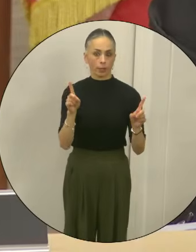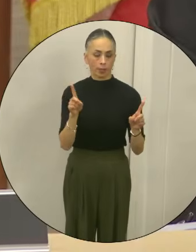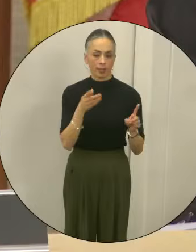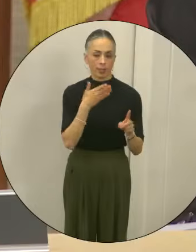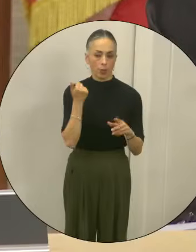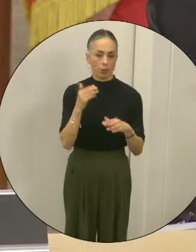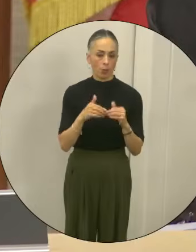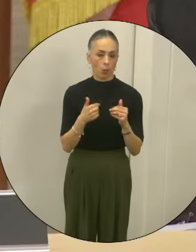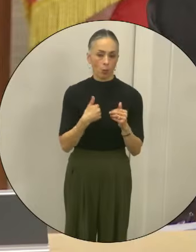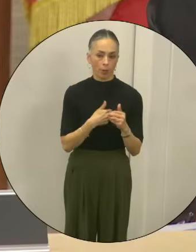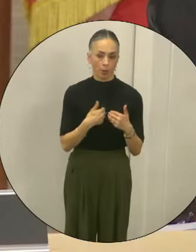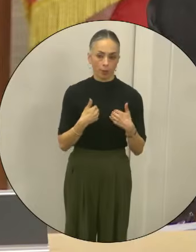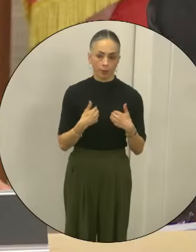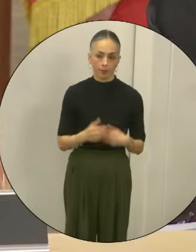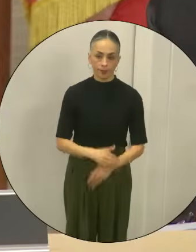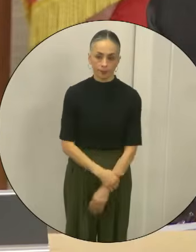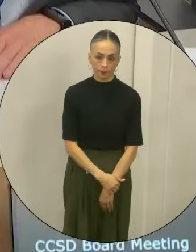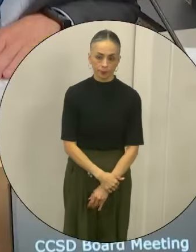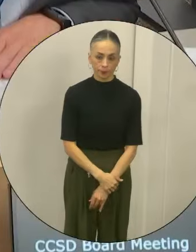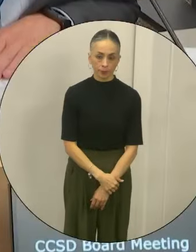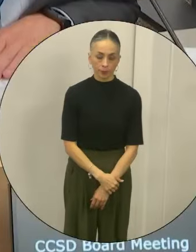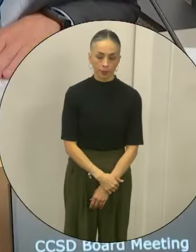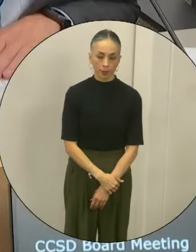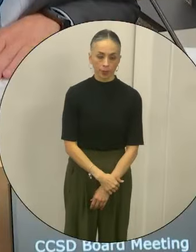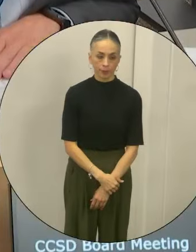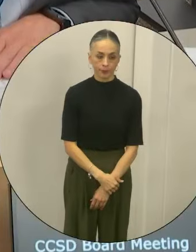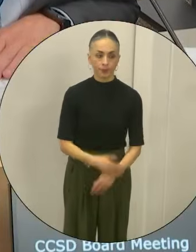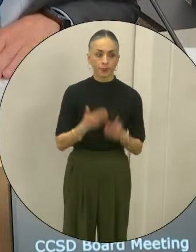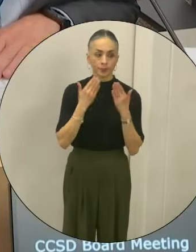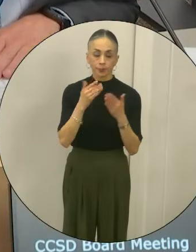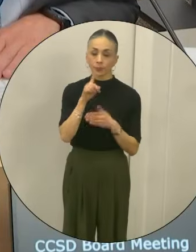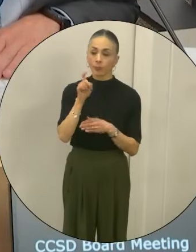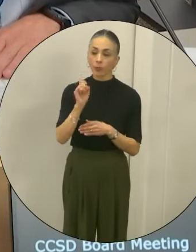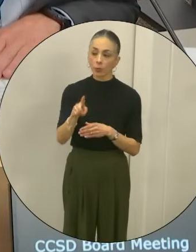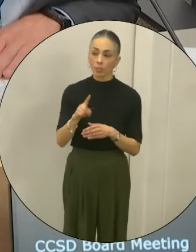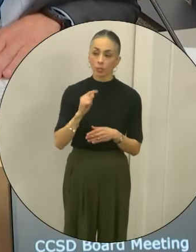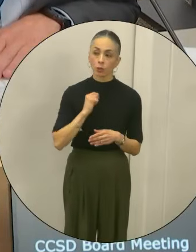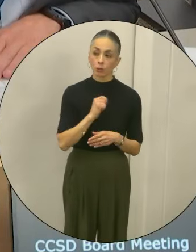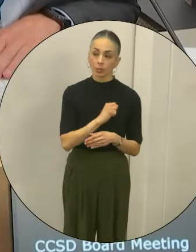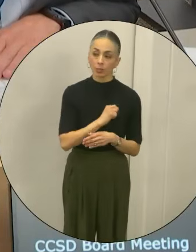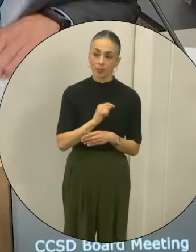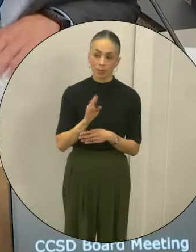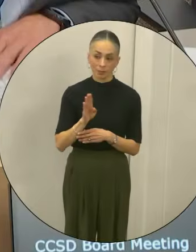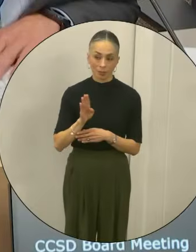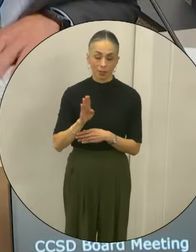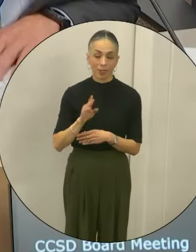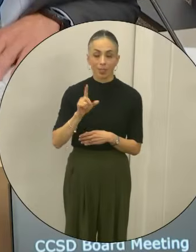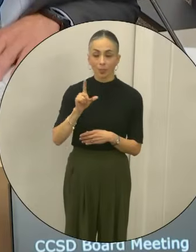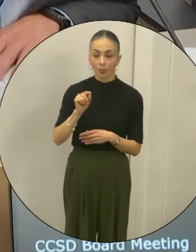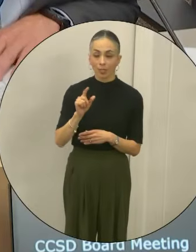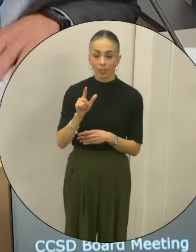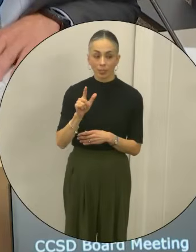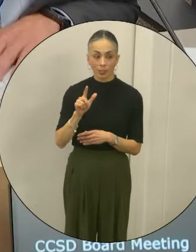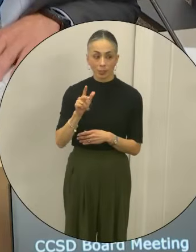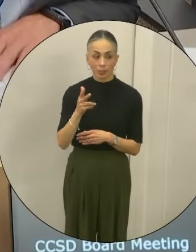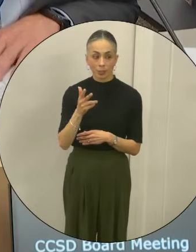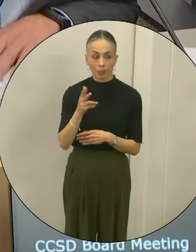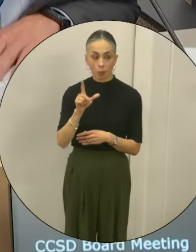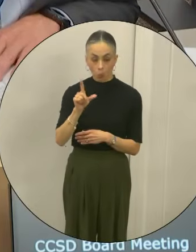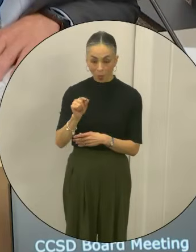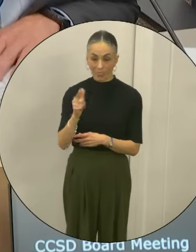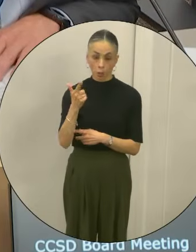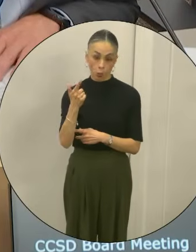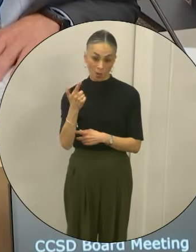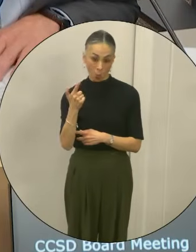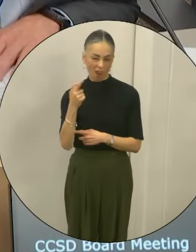than what we had. Thank you. Thank you for the question, Trustee Biassatti. Back in 2021, and I think we touched on